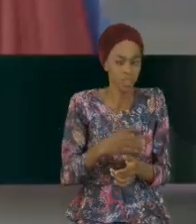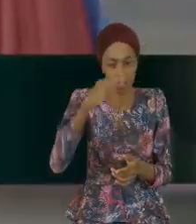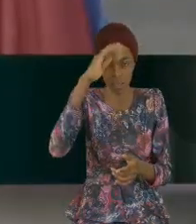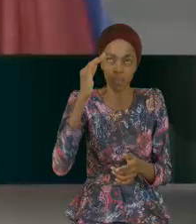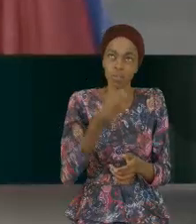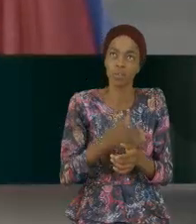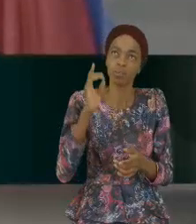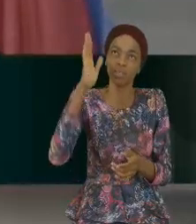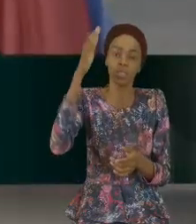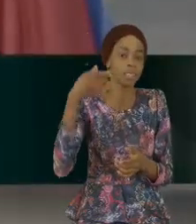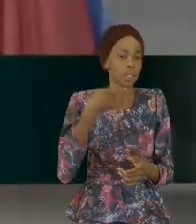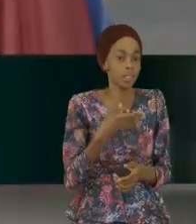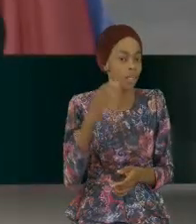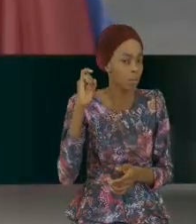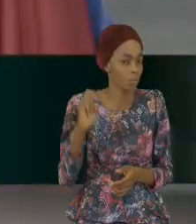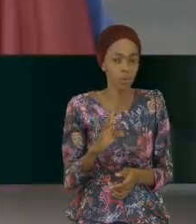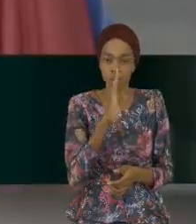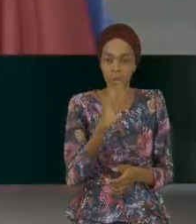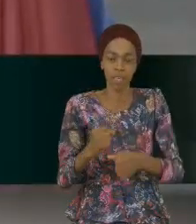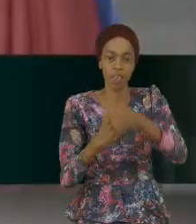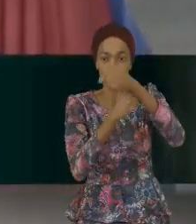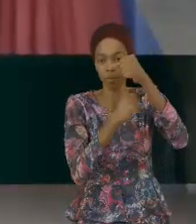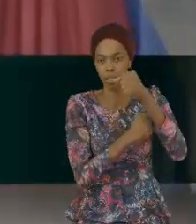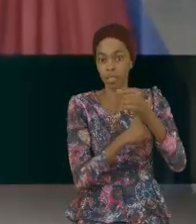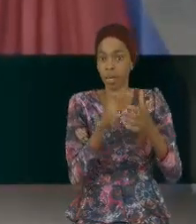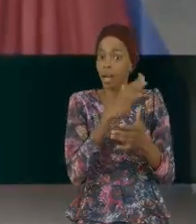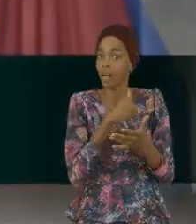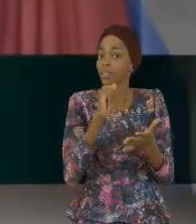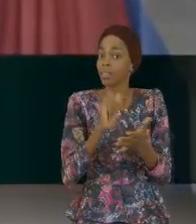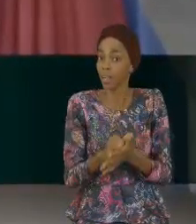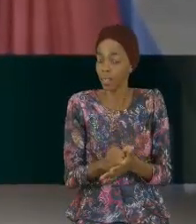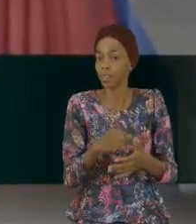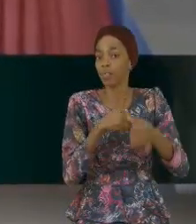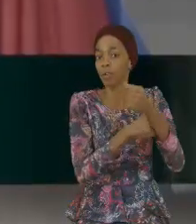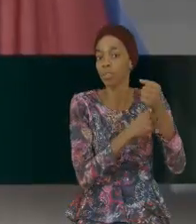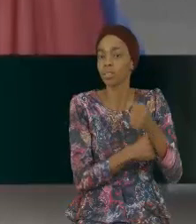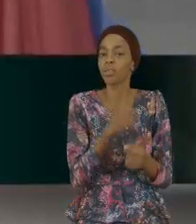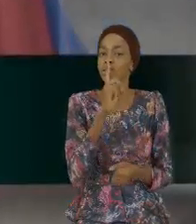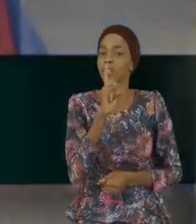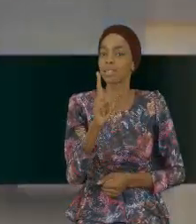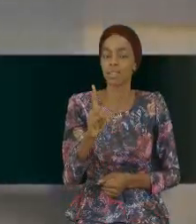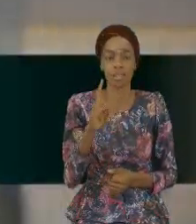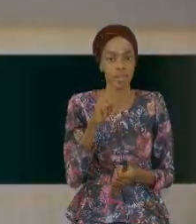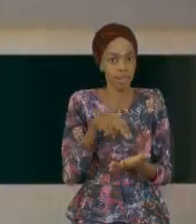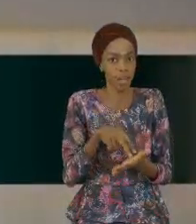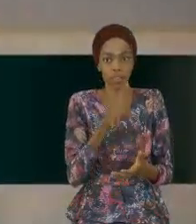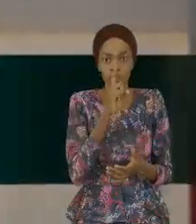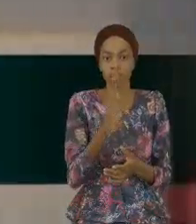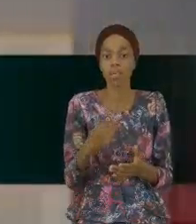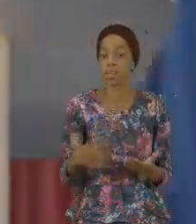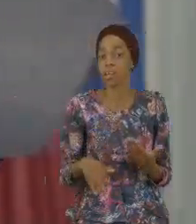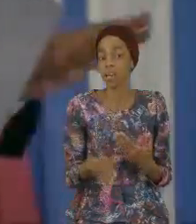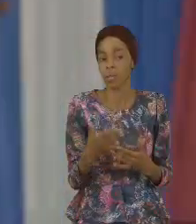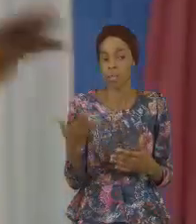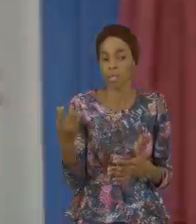destiny, there must be a foundation, and that foundation stands sure. It says, nevertheless,